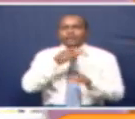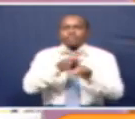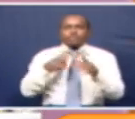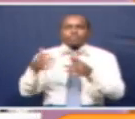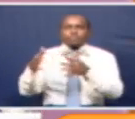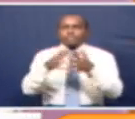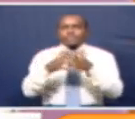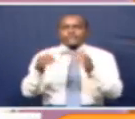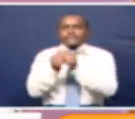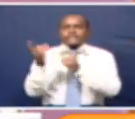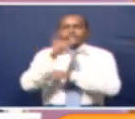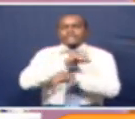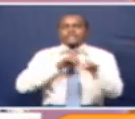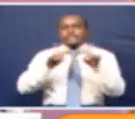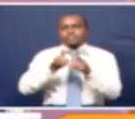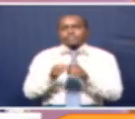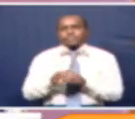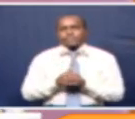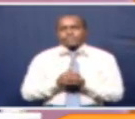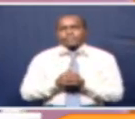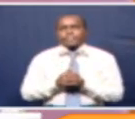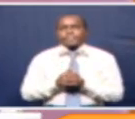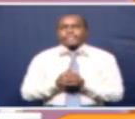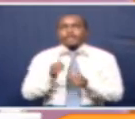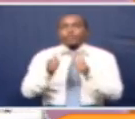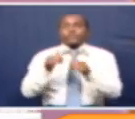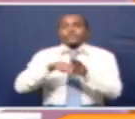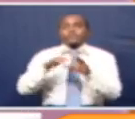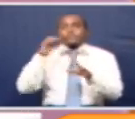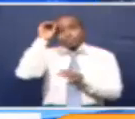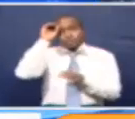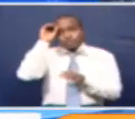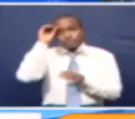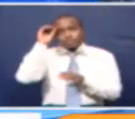mere 10 days trip in the US, okay, which in my opinion